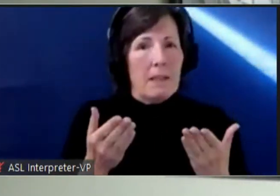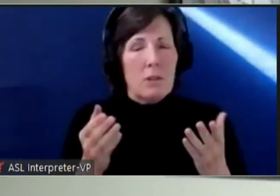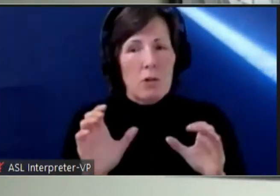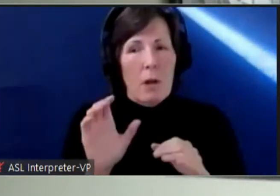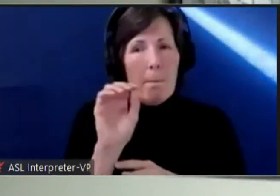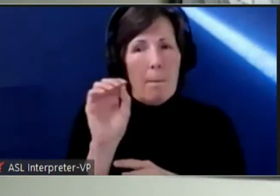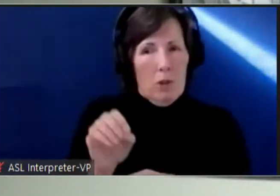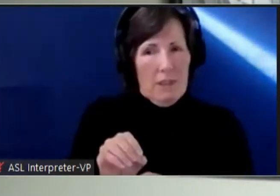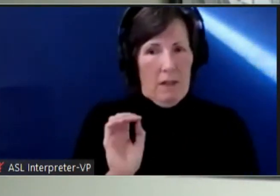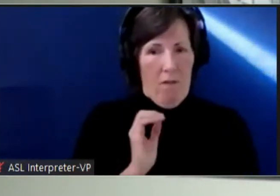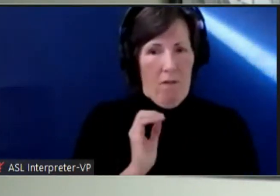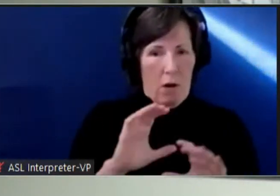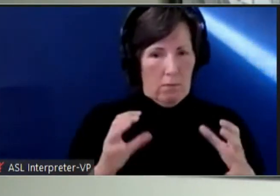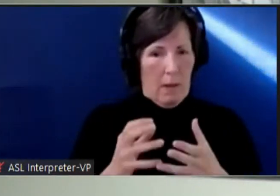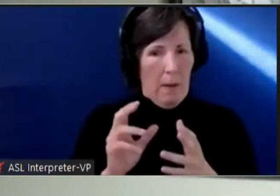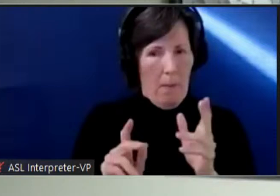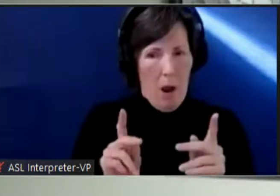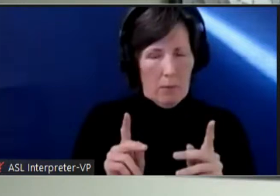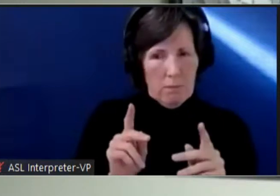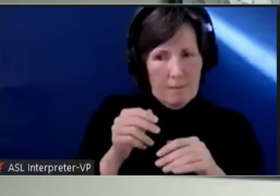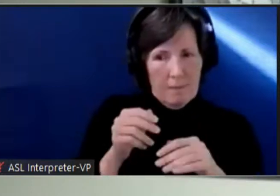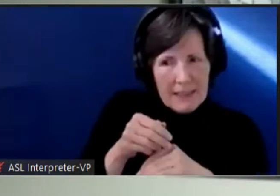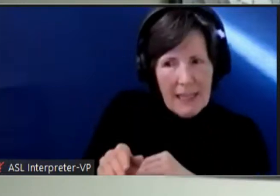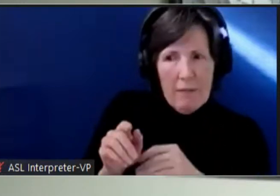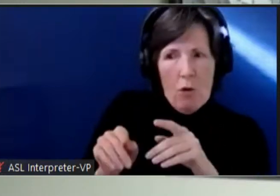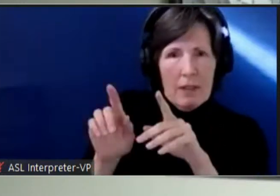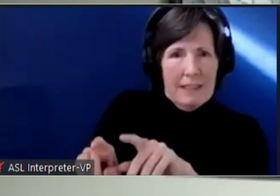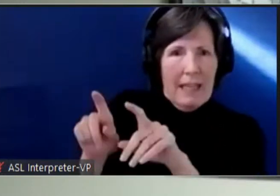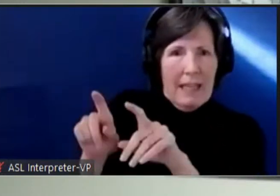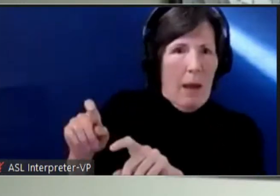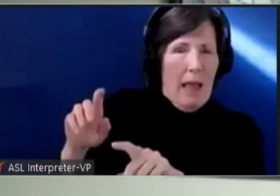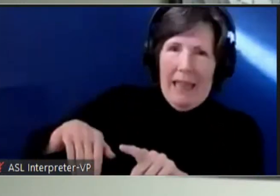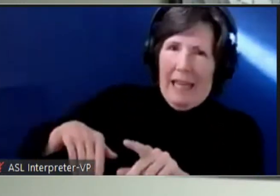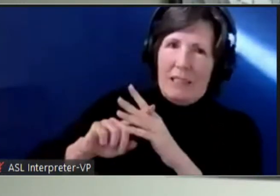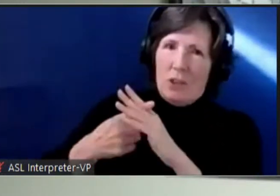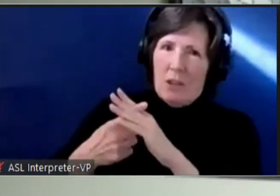percentage of our population for the genome sequencing, but it hasn't started yet.